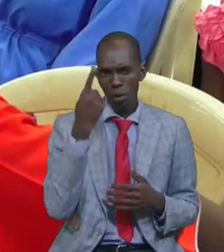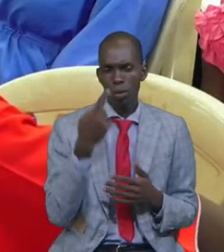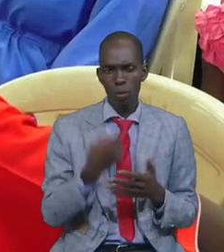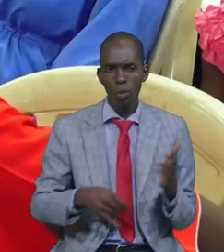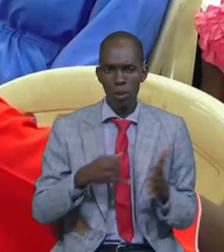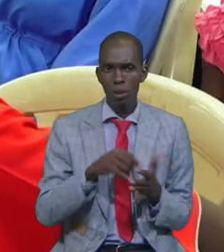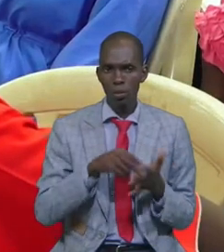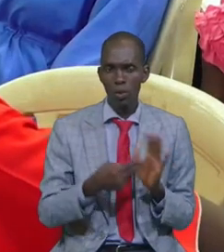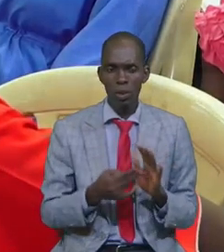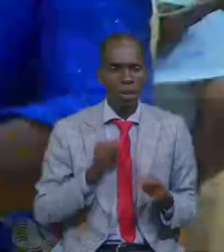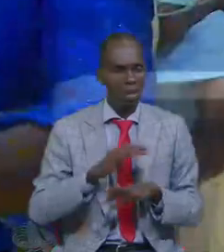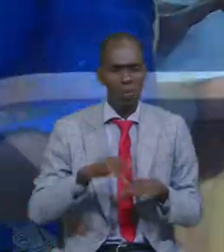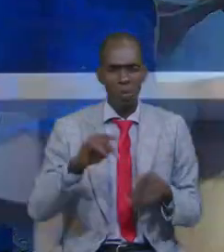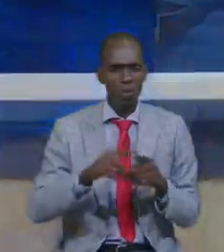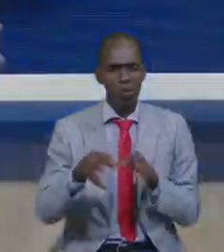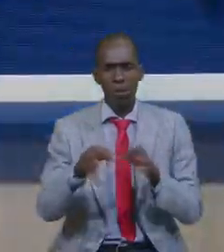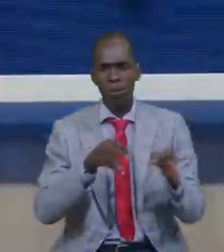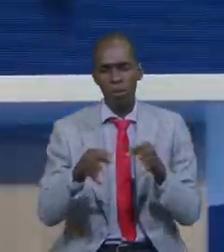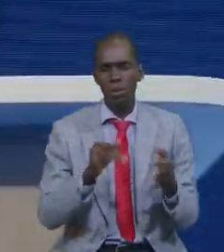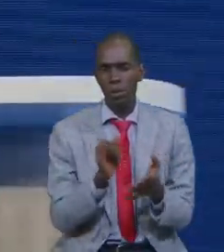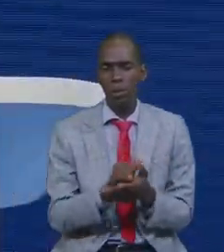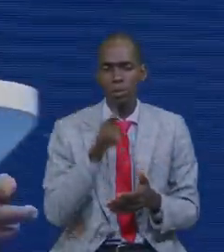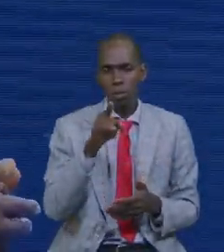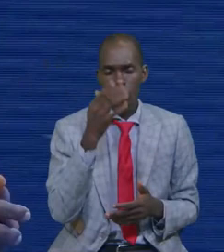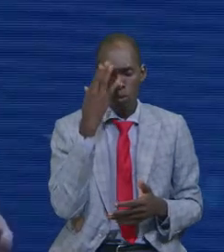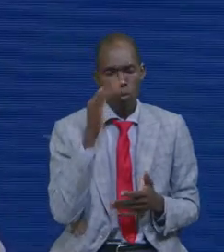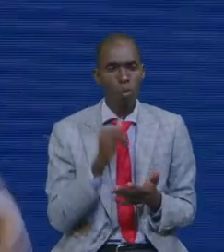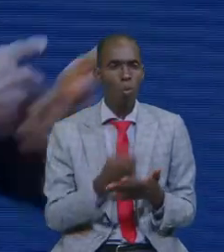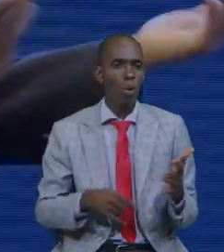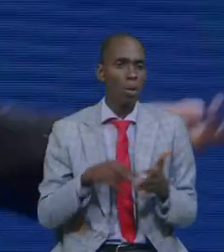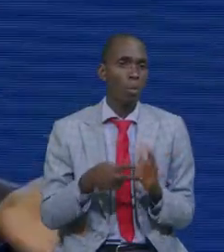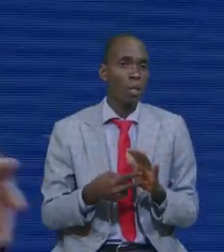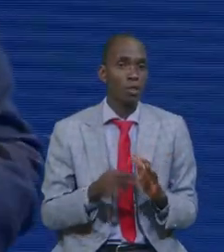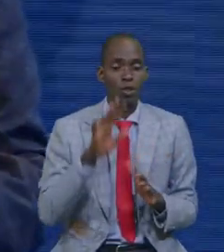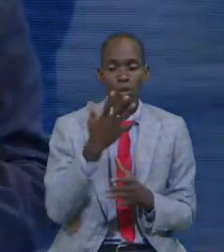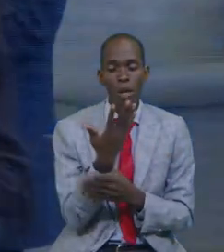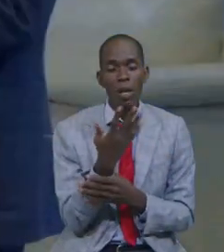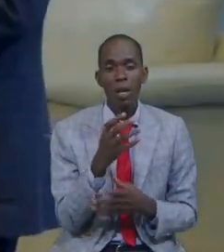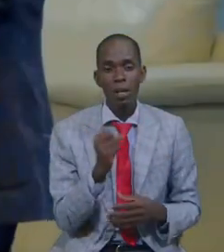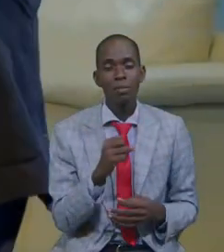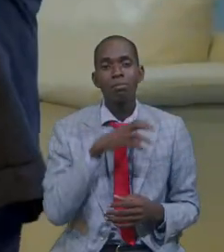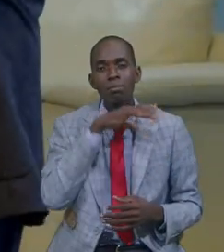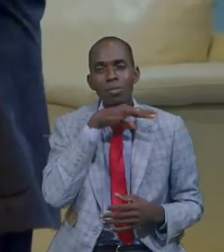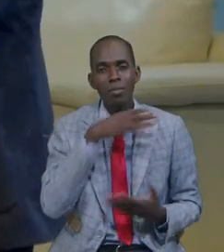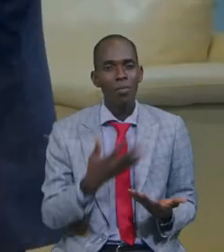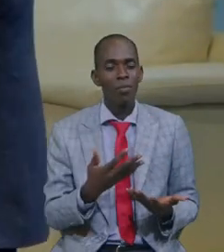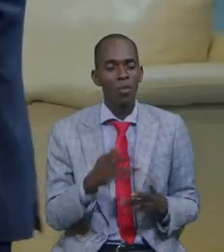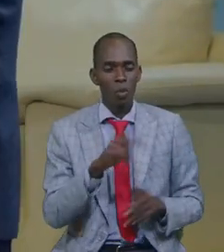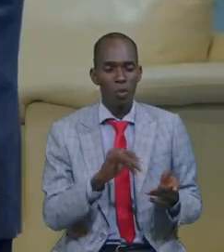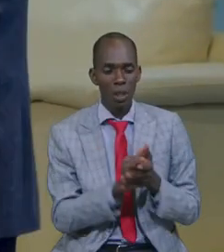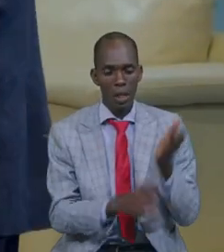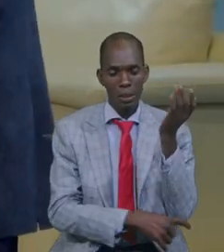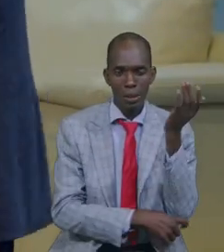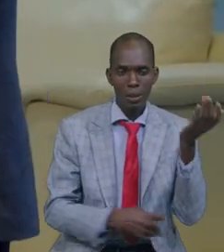need to explain that to you. Your hands defiled. Those who steal,